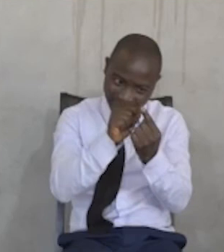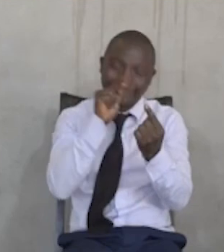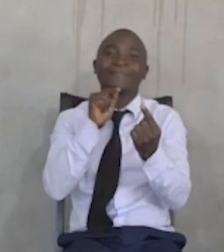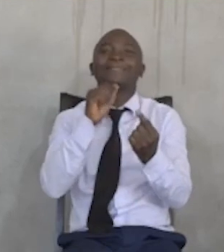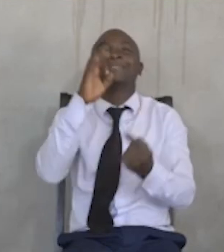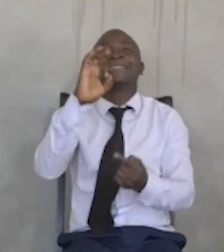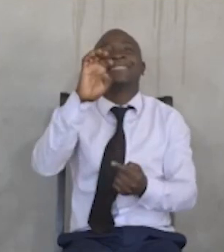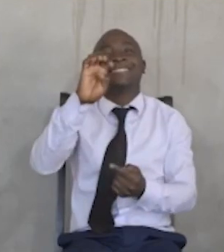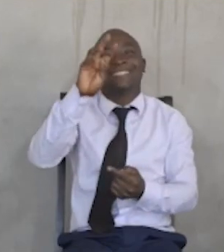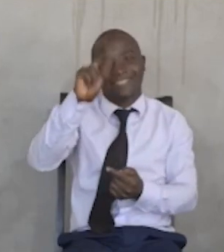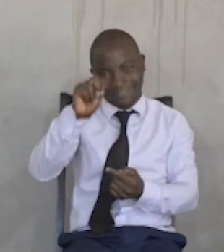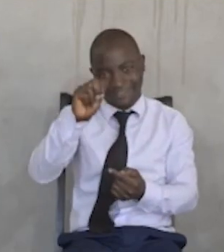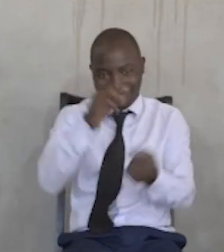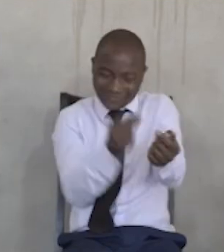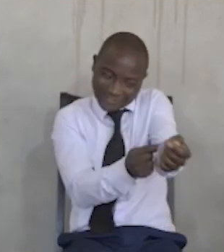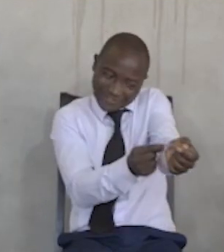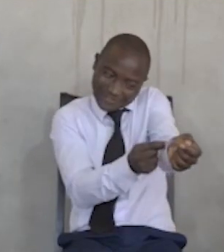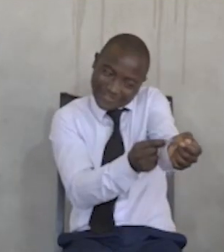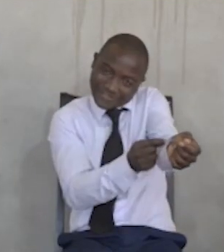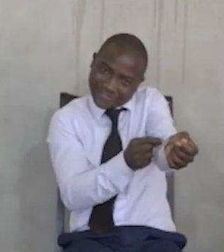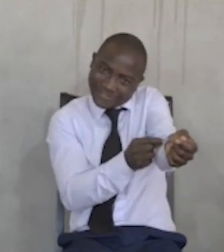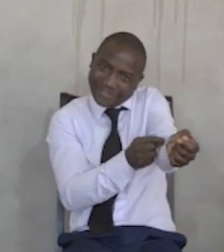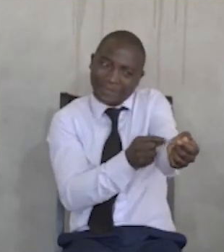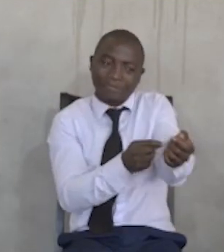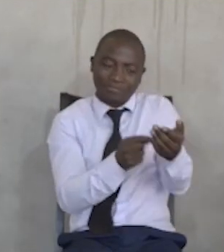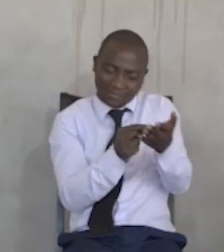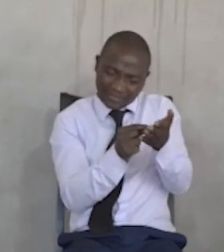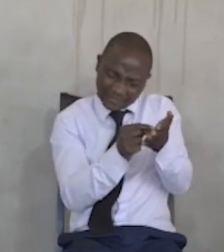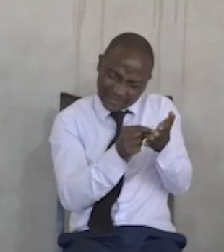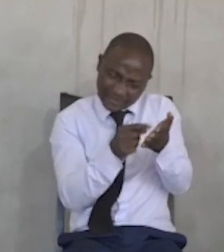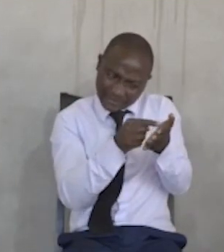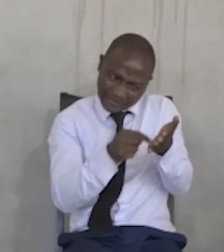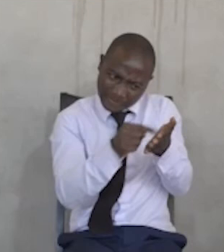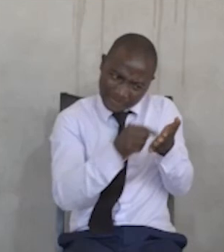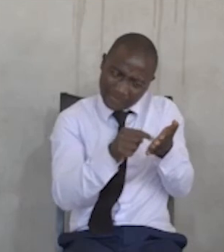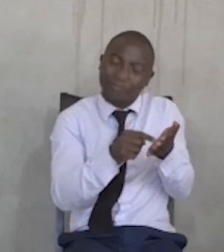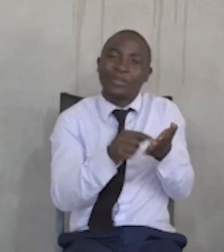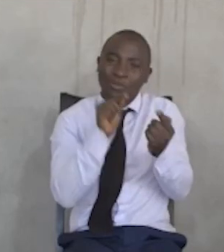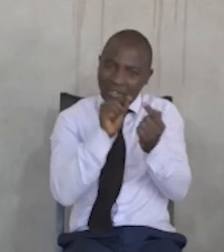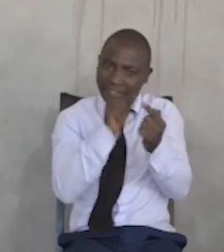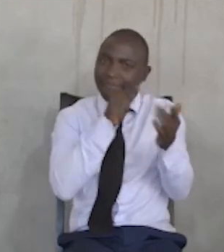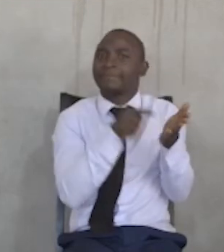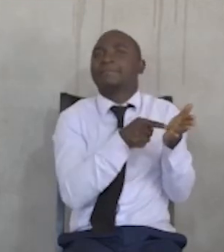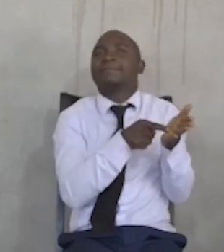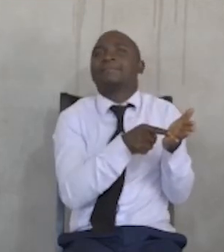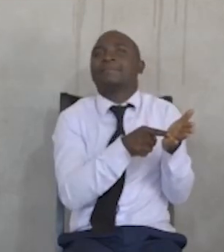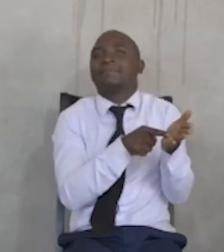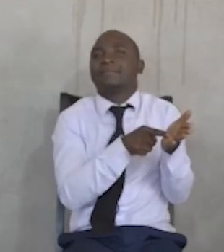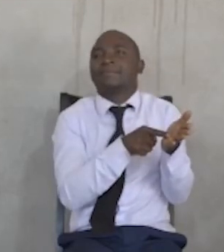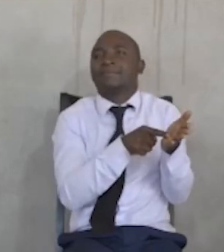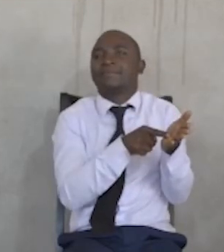that that particular gene, which is responsible for hearing, is defective.